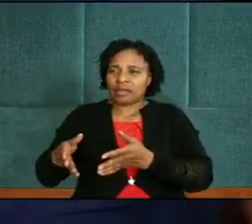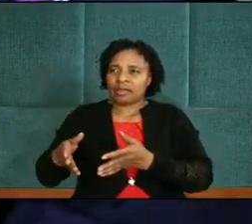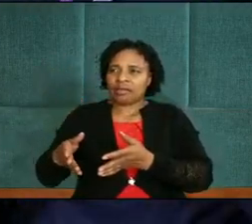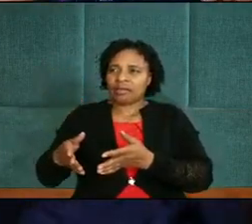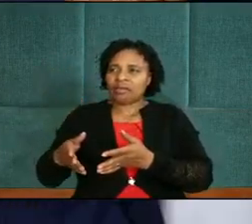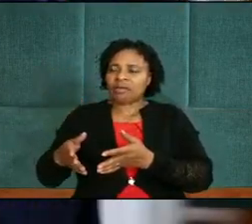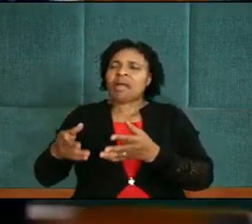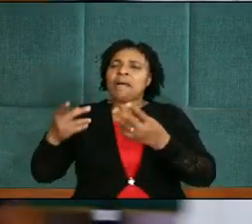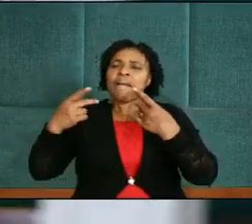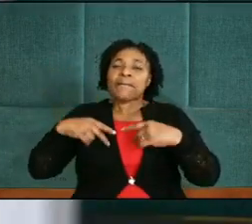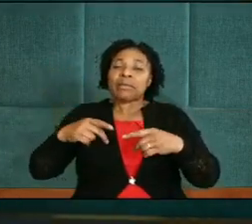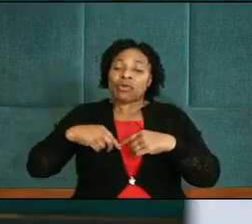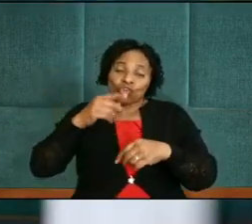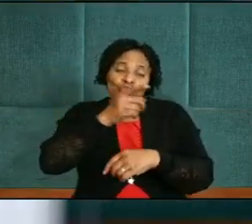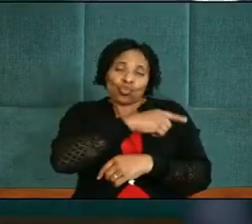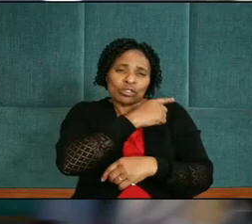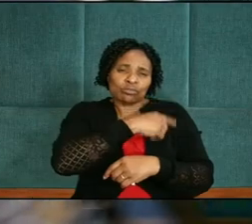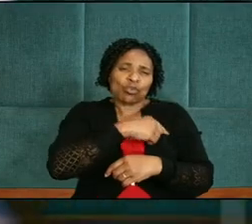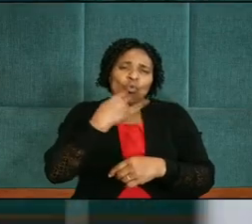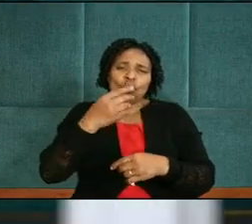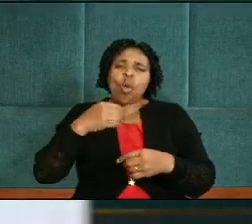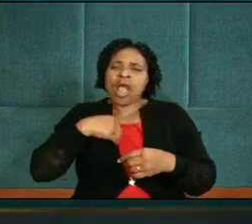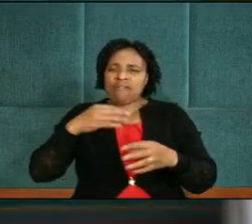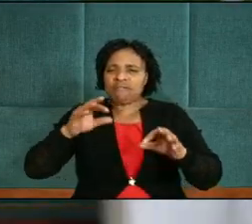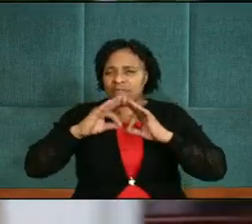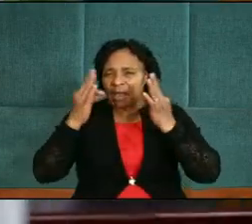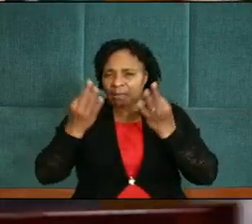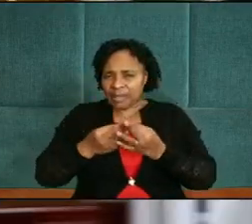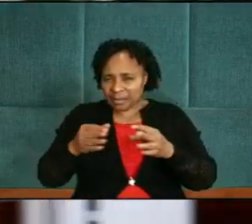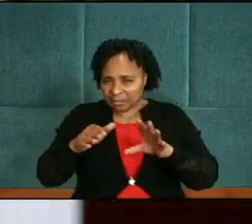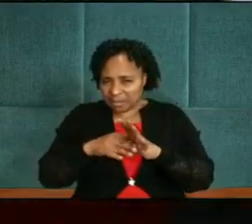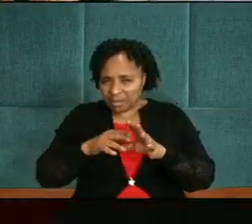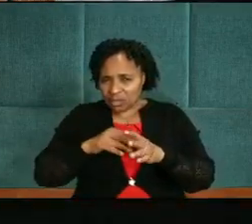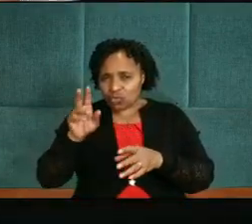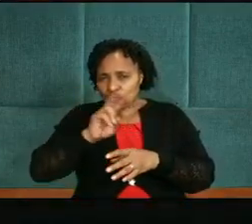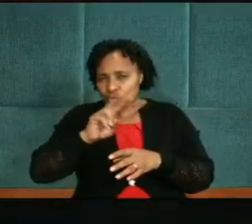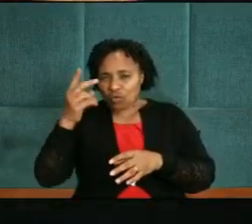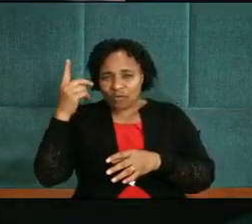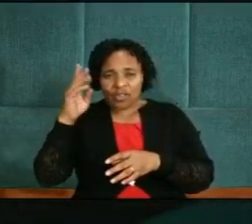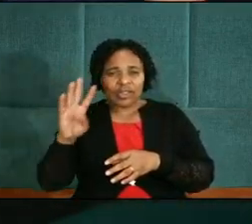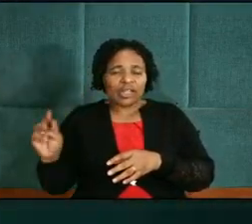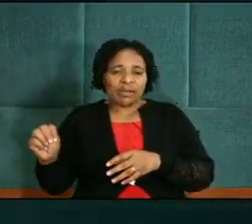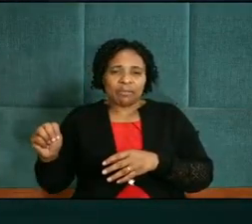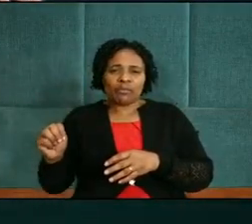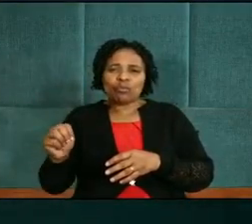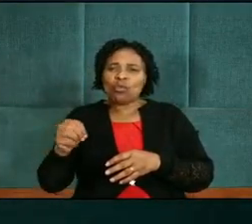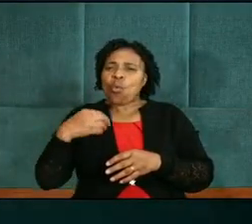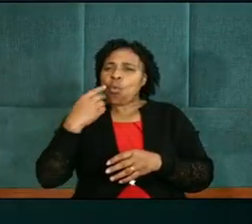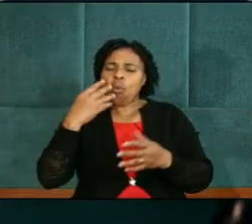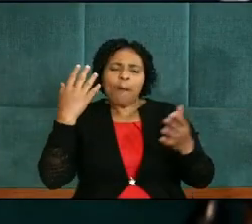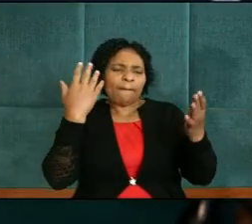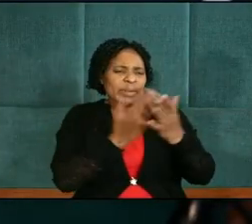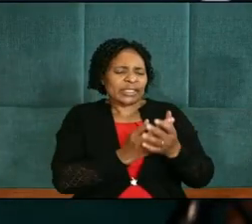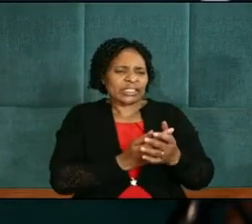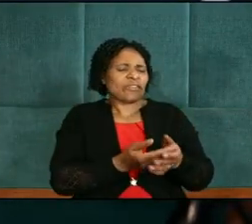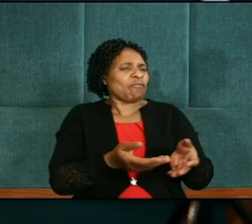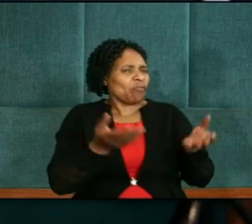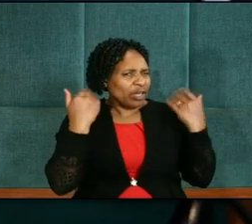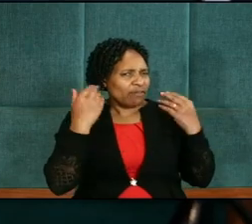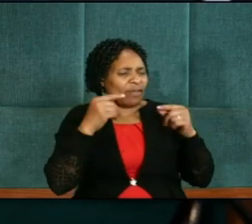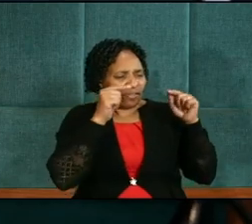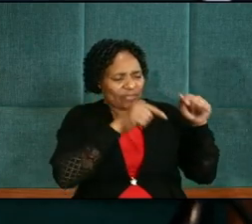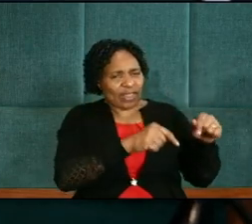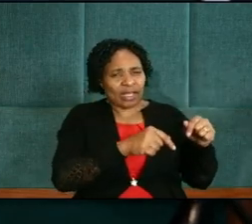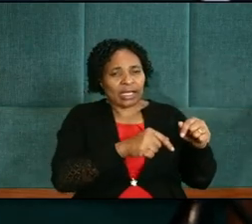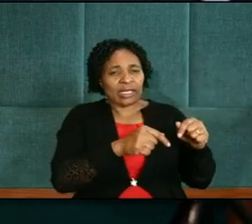Hey. The people in hospital who have no family member to look for them. Those who are rotting in the prison and nobody comes to look for them. But oh,